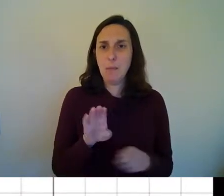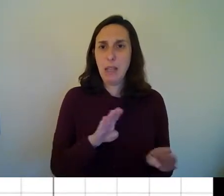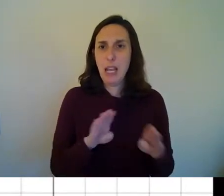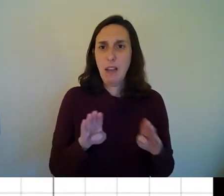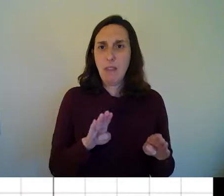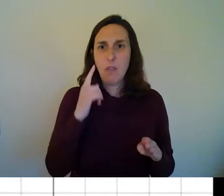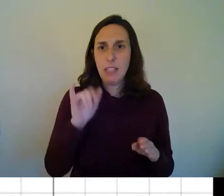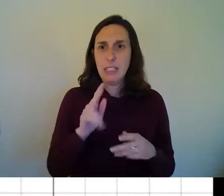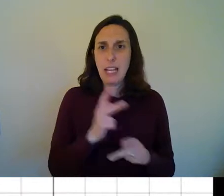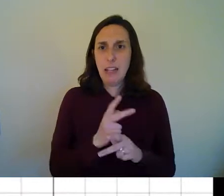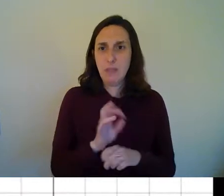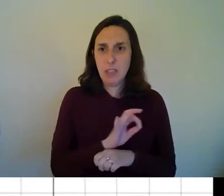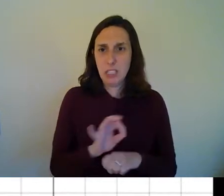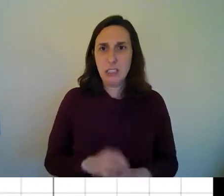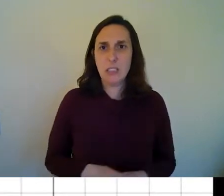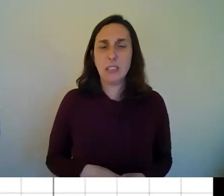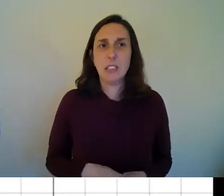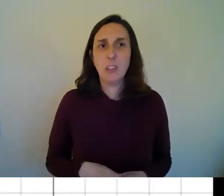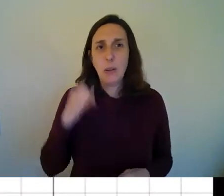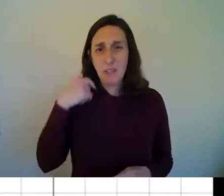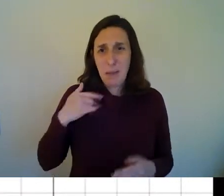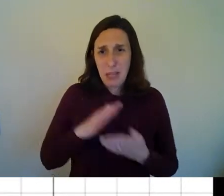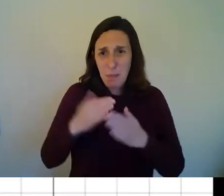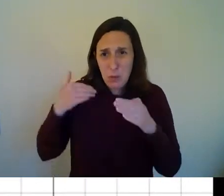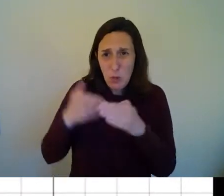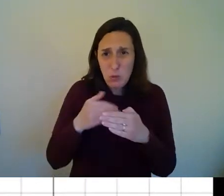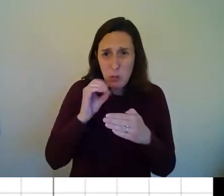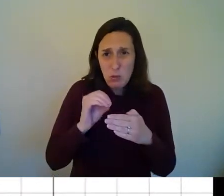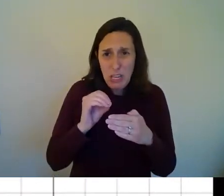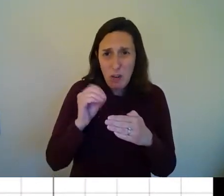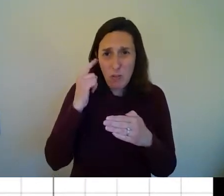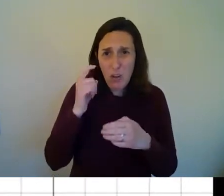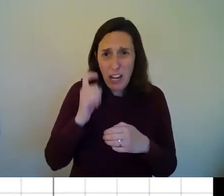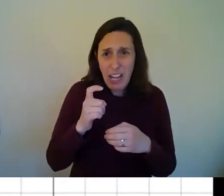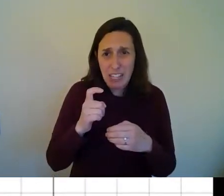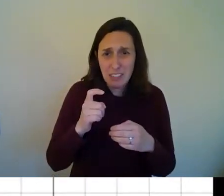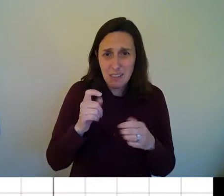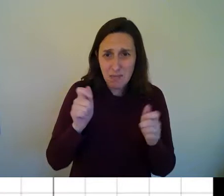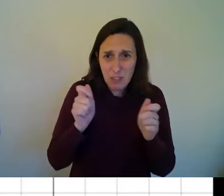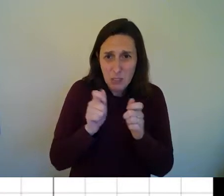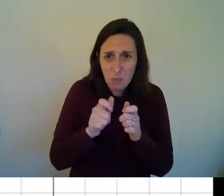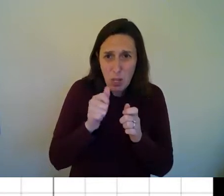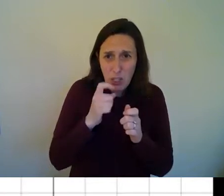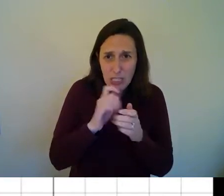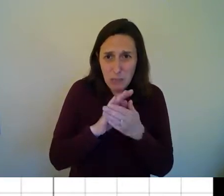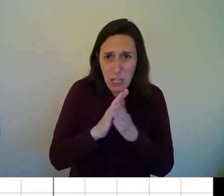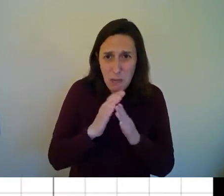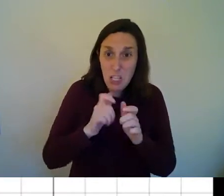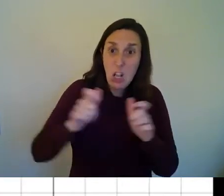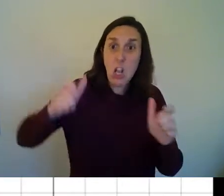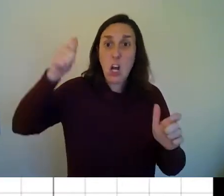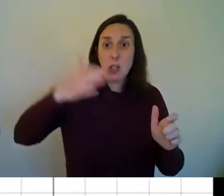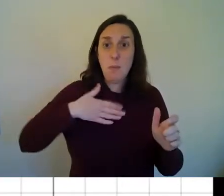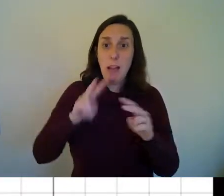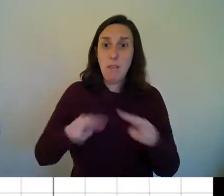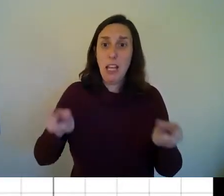If I get really, really close to 0 for x, the smaller x goes, the larger my value goes. And so this